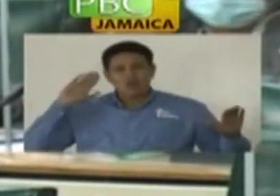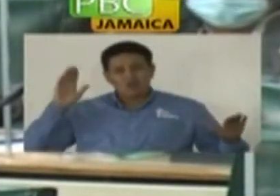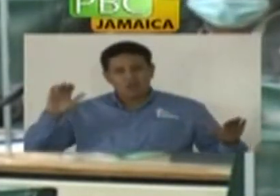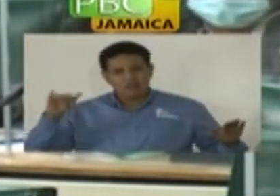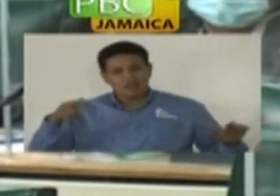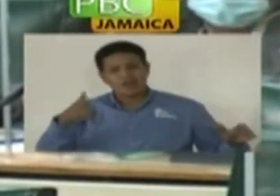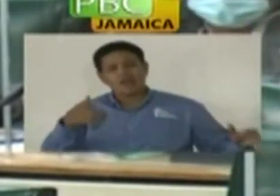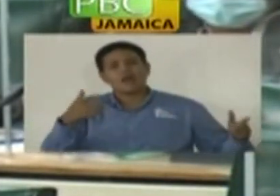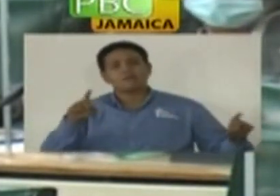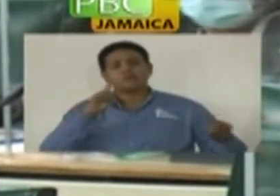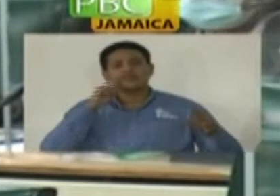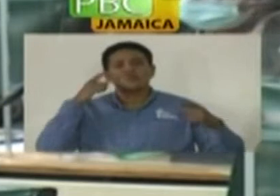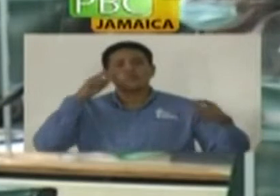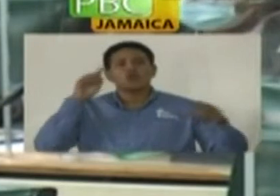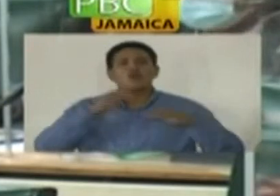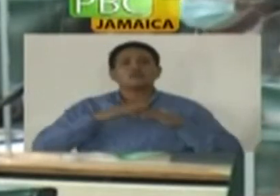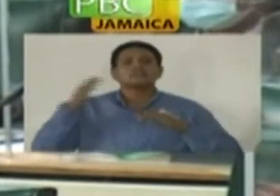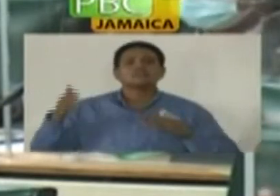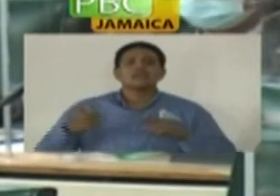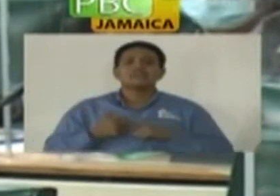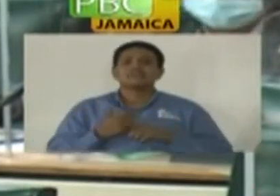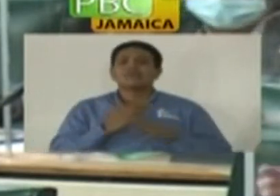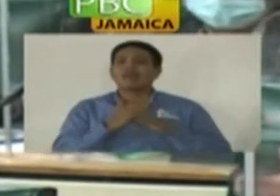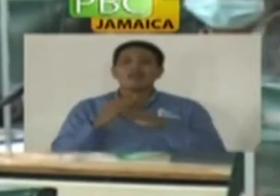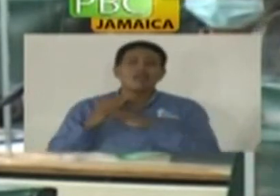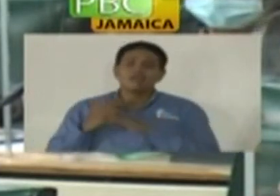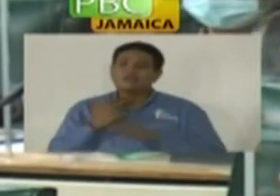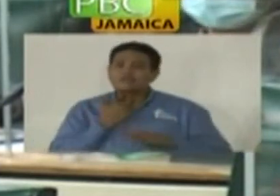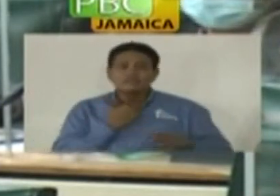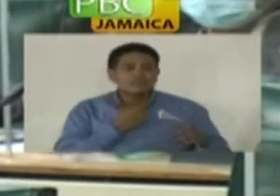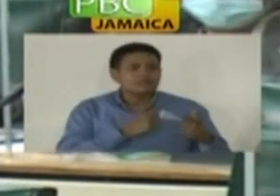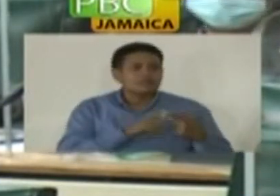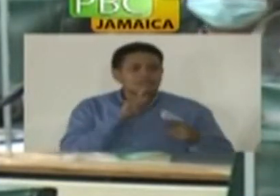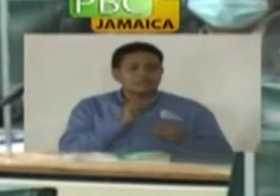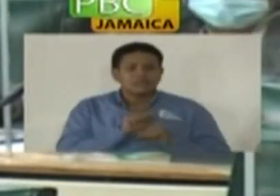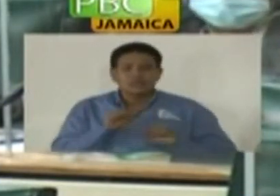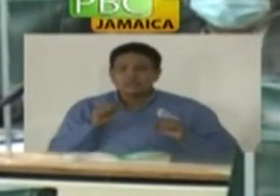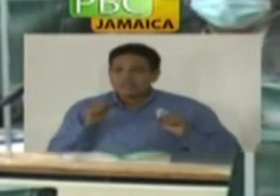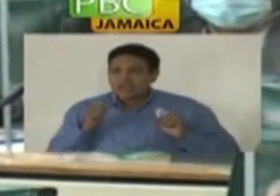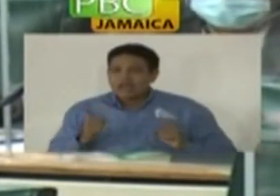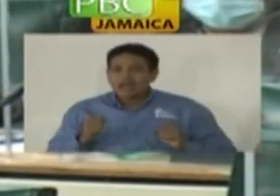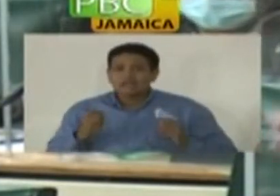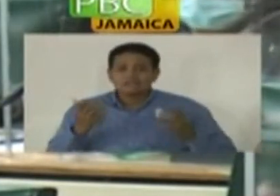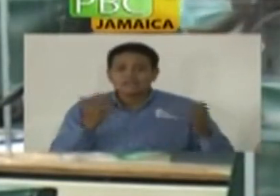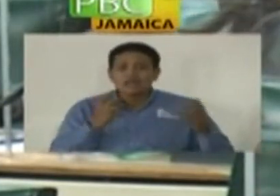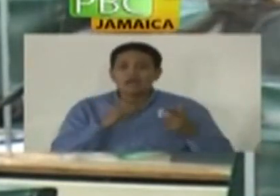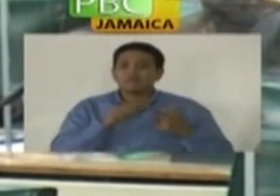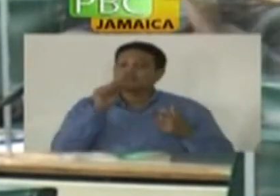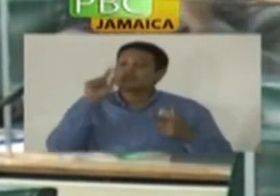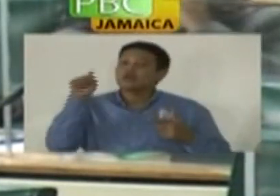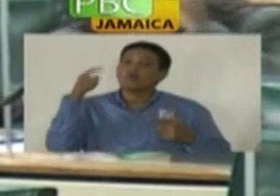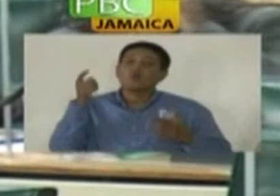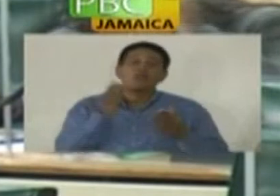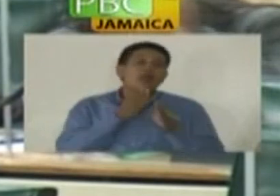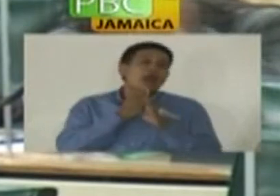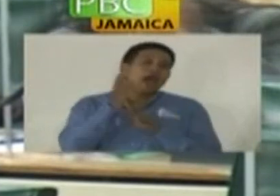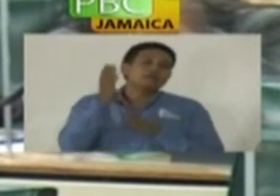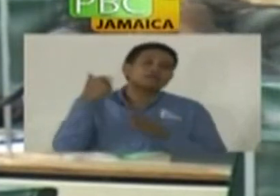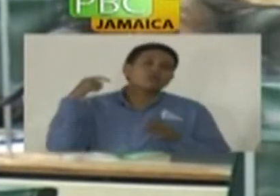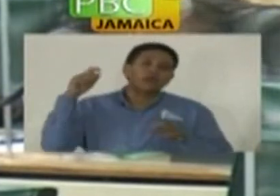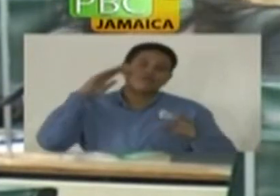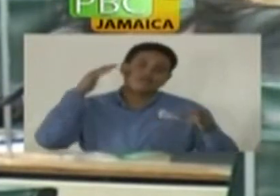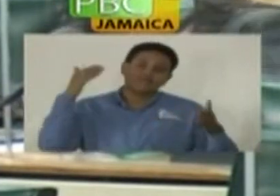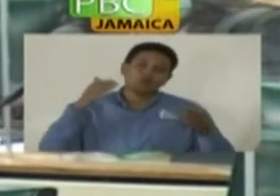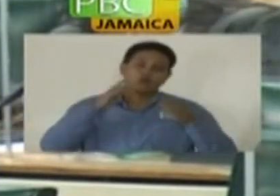is working on the side of apprehension and certainty of apprehension. But it's not the only aspect. So we have to deal